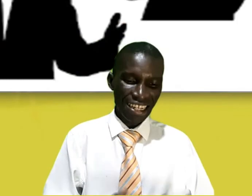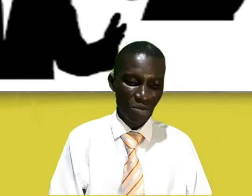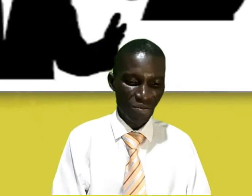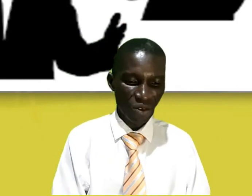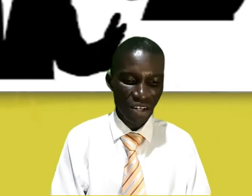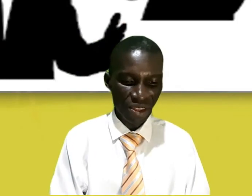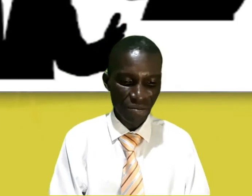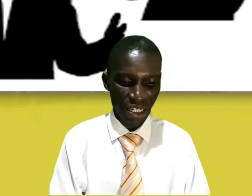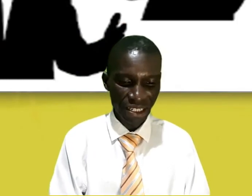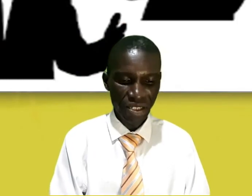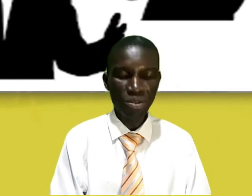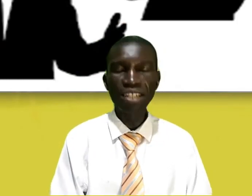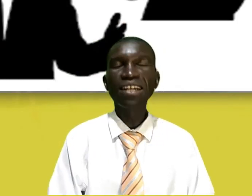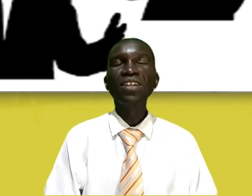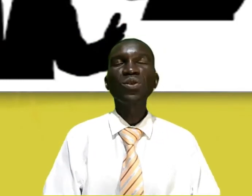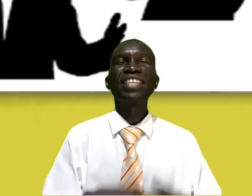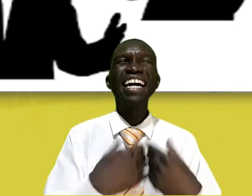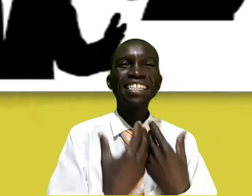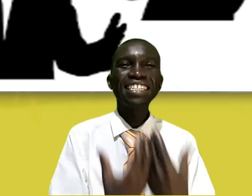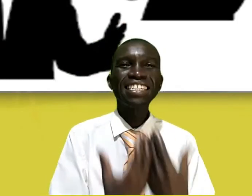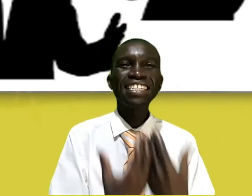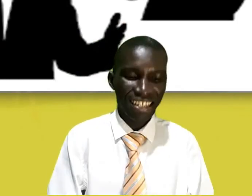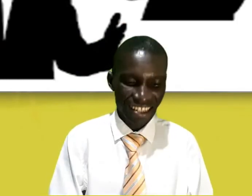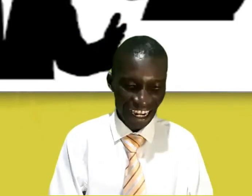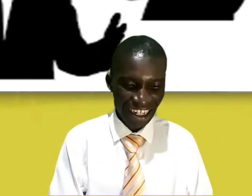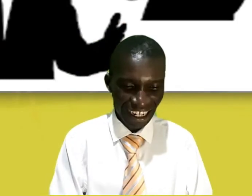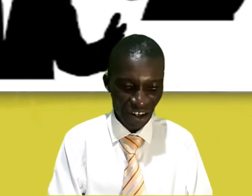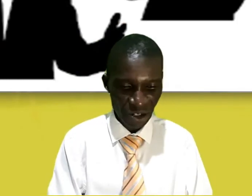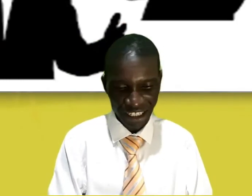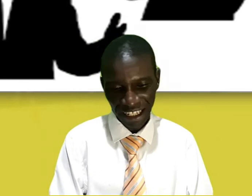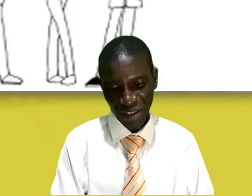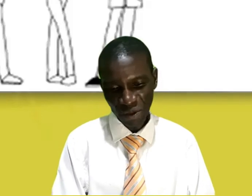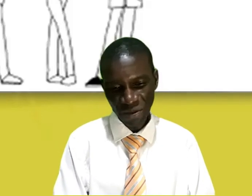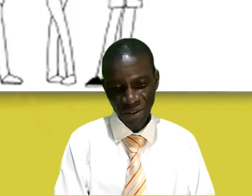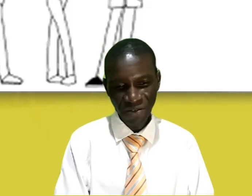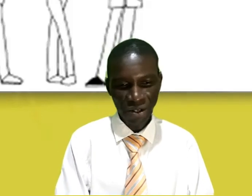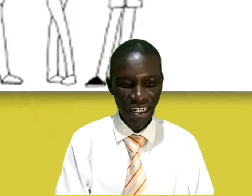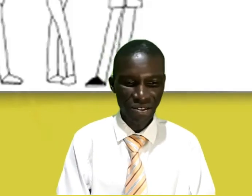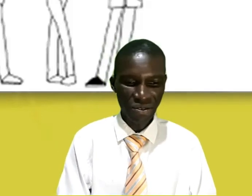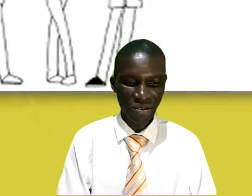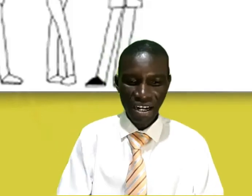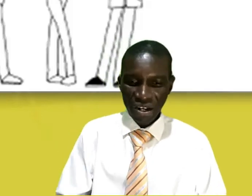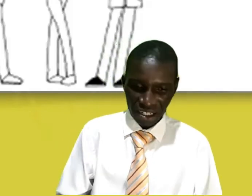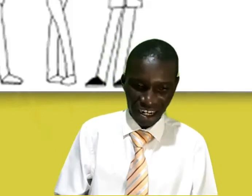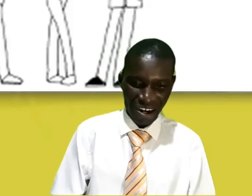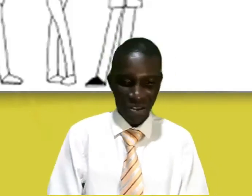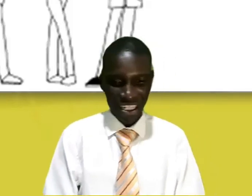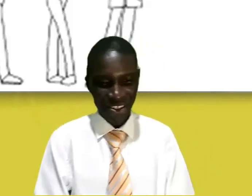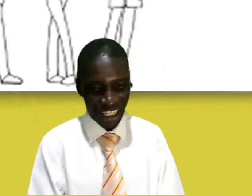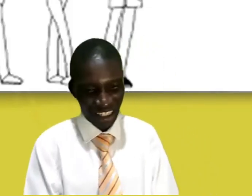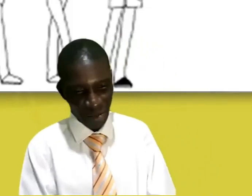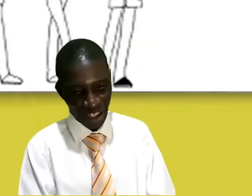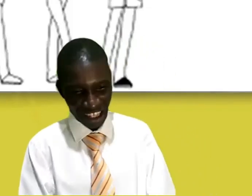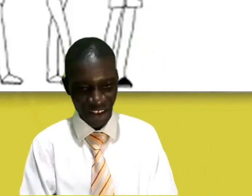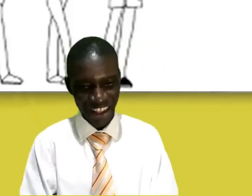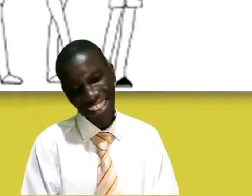say something before even the person speaks. So that is sign language. That is what we focus on. Now, can you